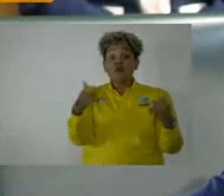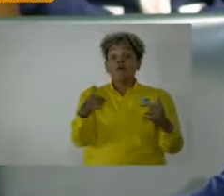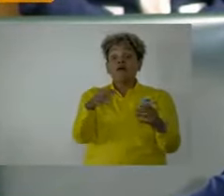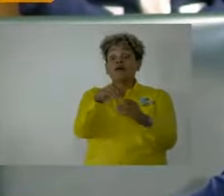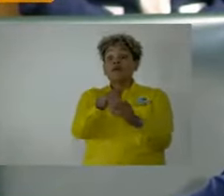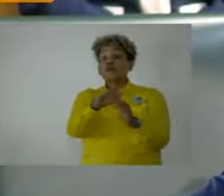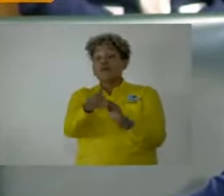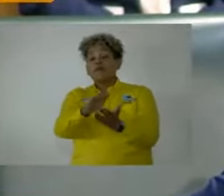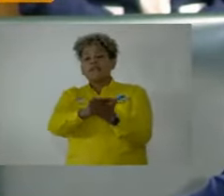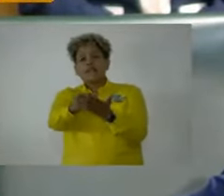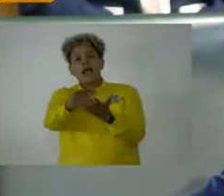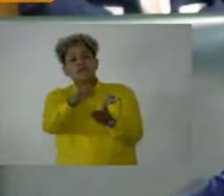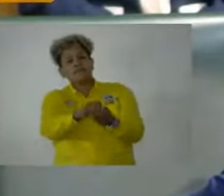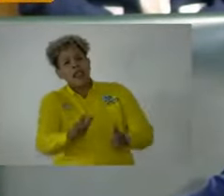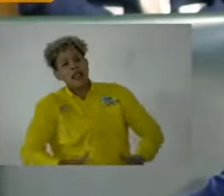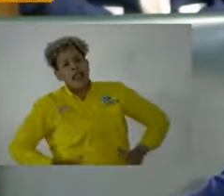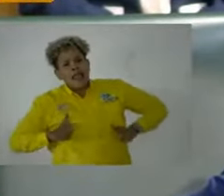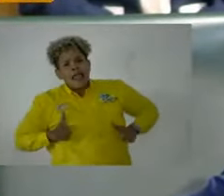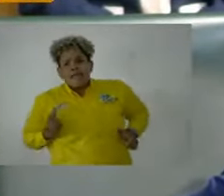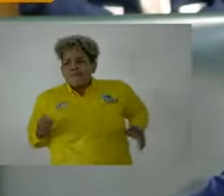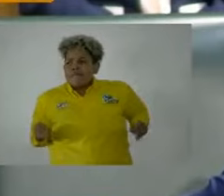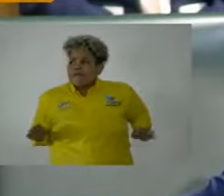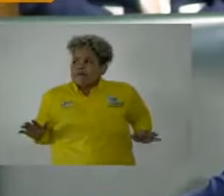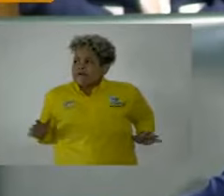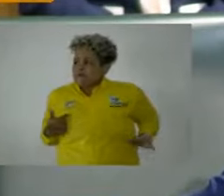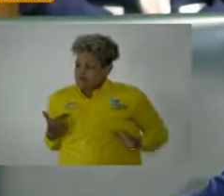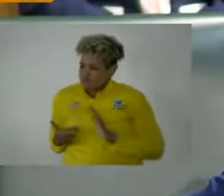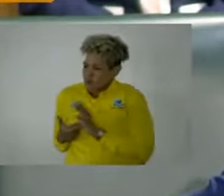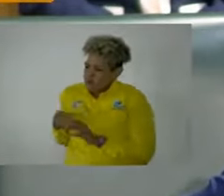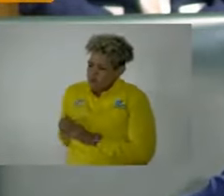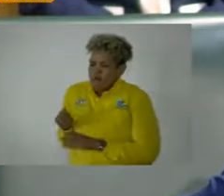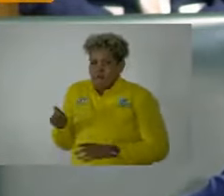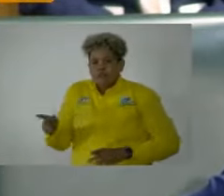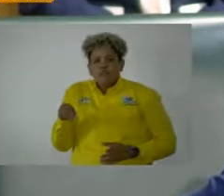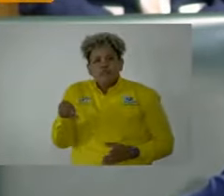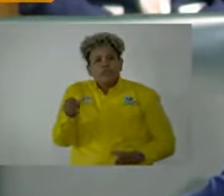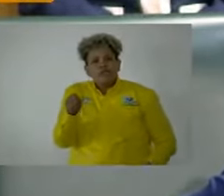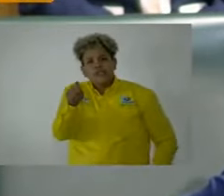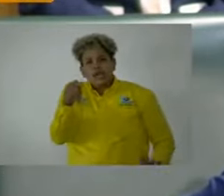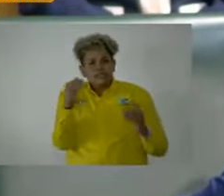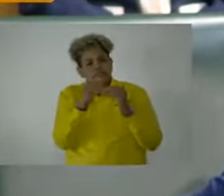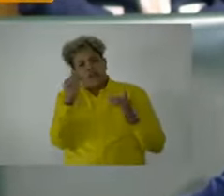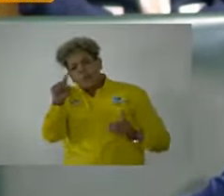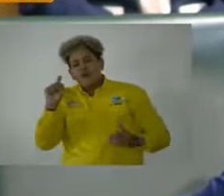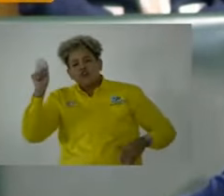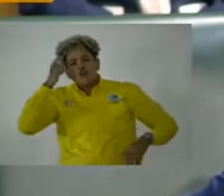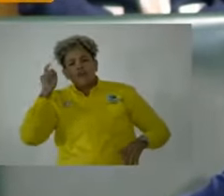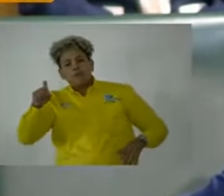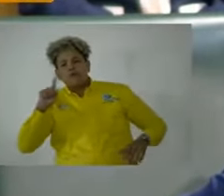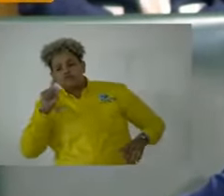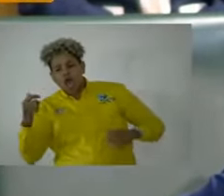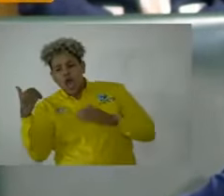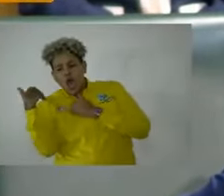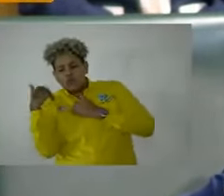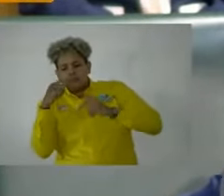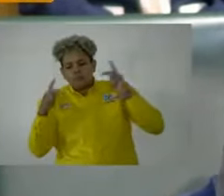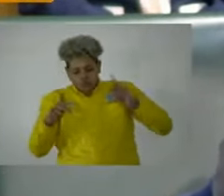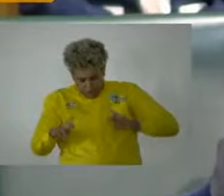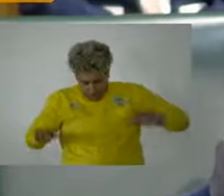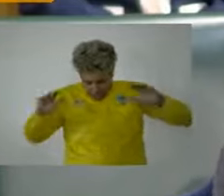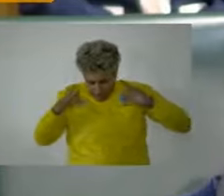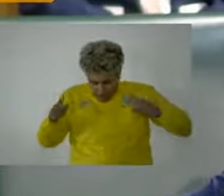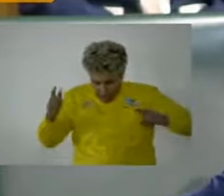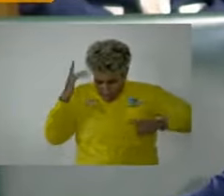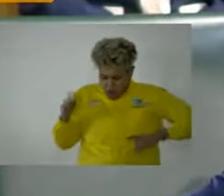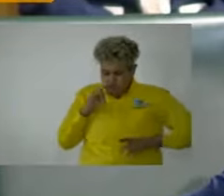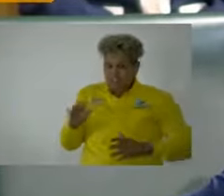live. This means people must pay their fair share of taxes, and the government must be accountable to the people because